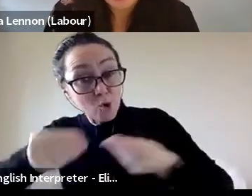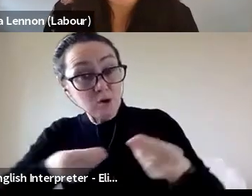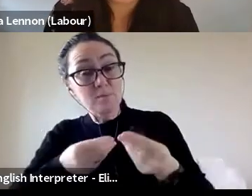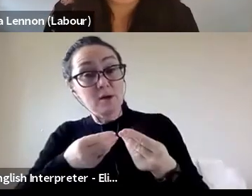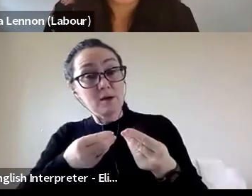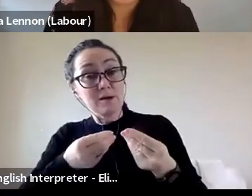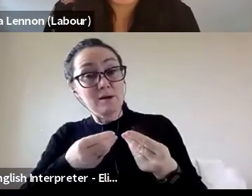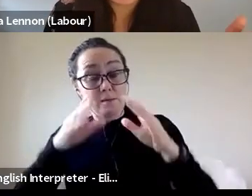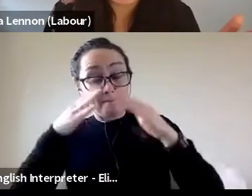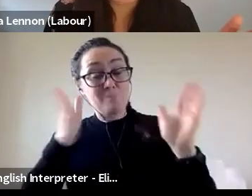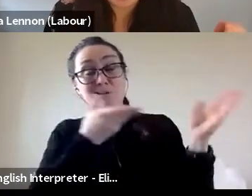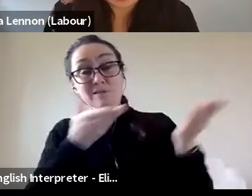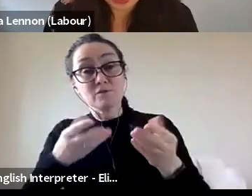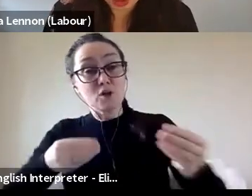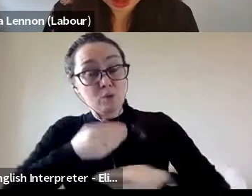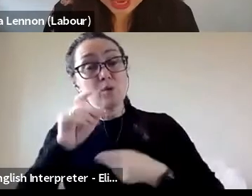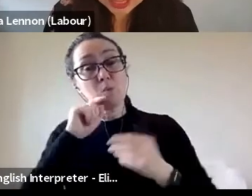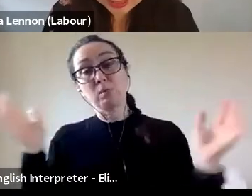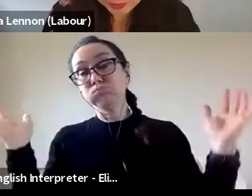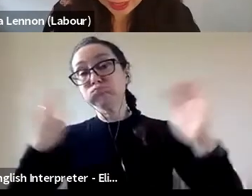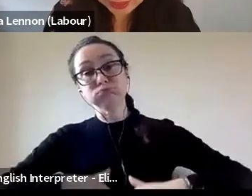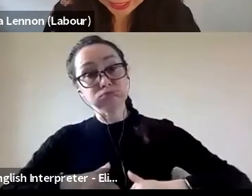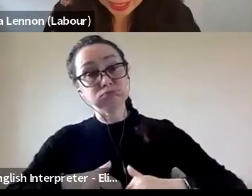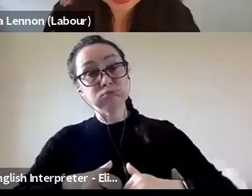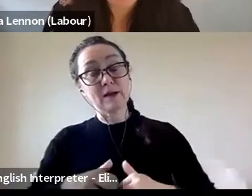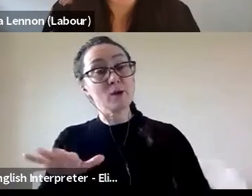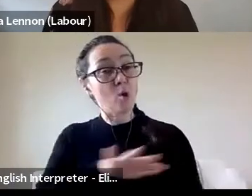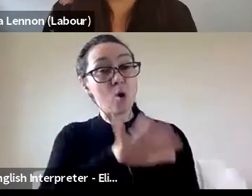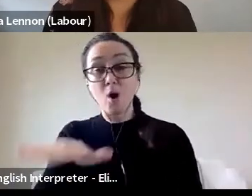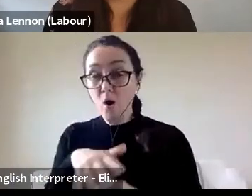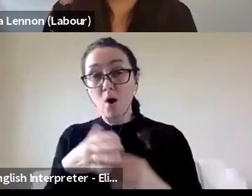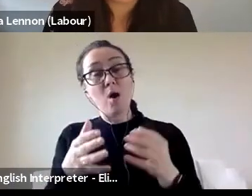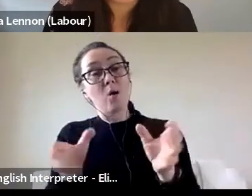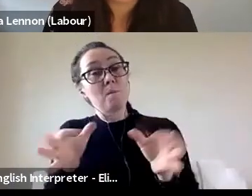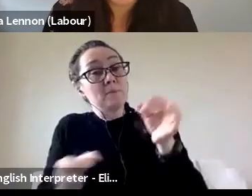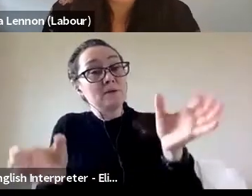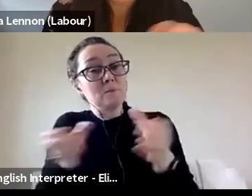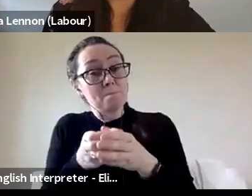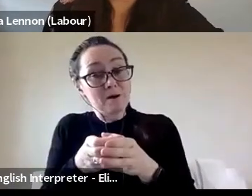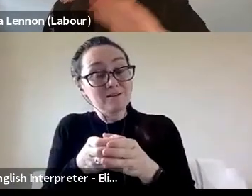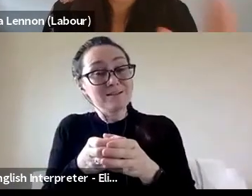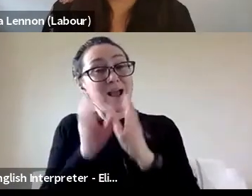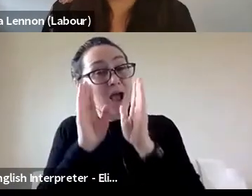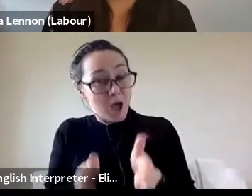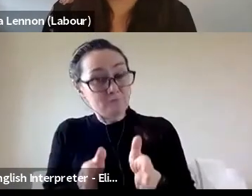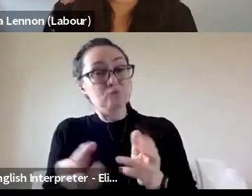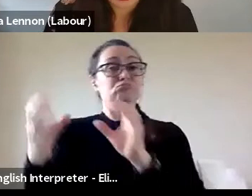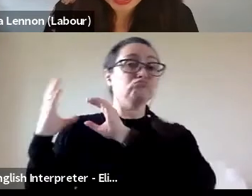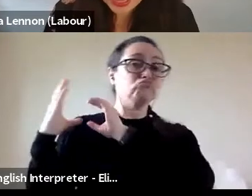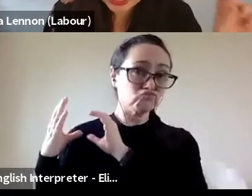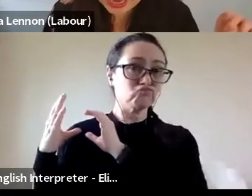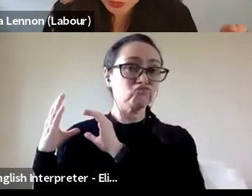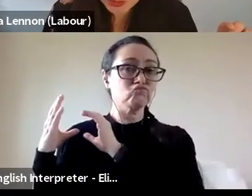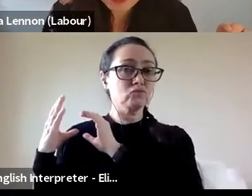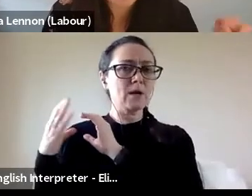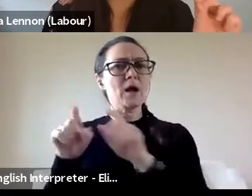about action. And I think all the parties need to be held to account. It's about putting money in people's pockets, but having that wraparound support.